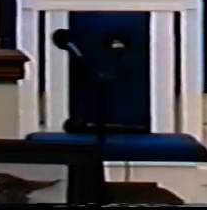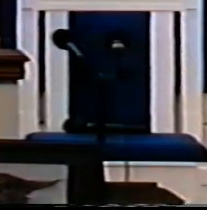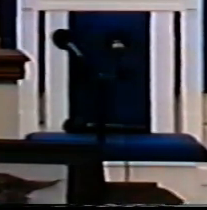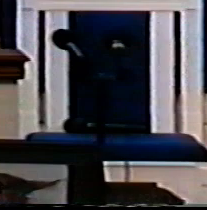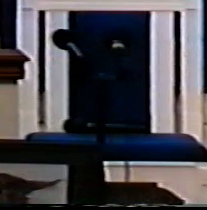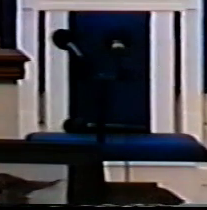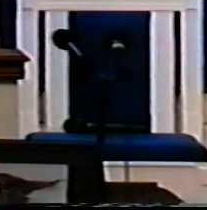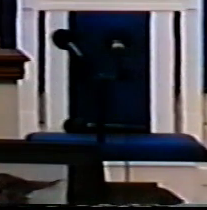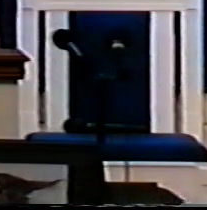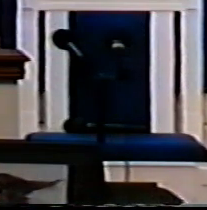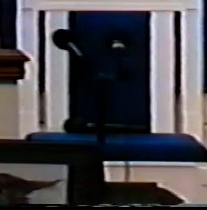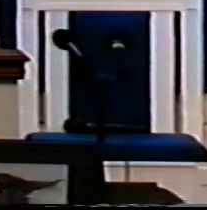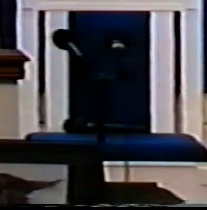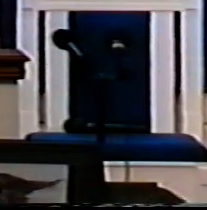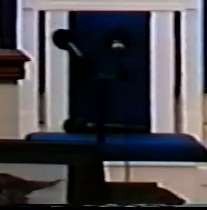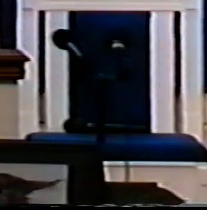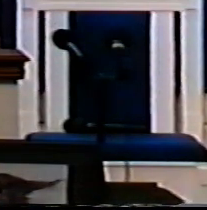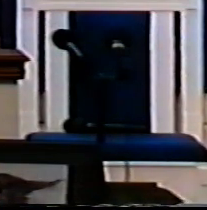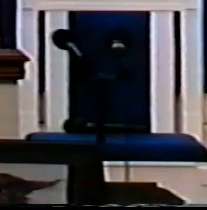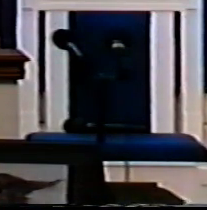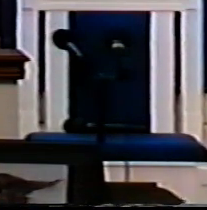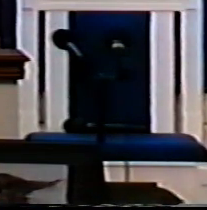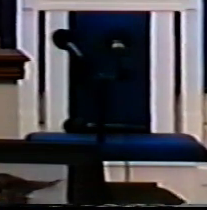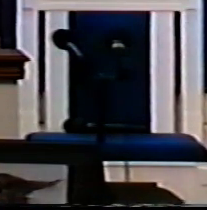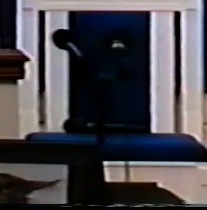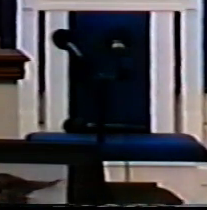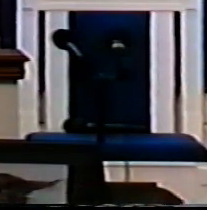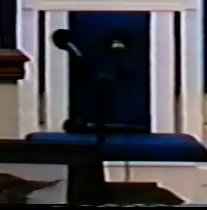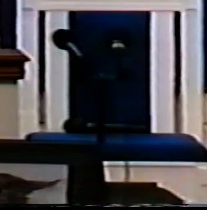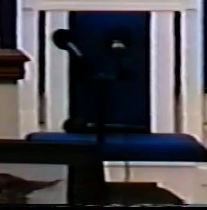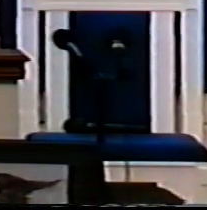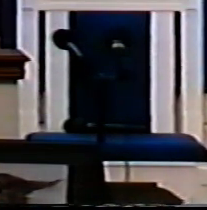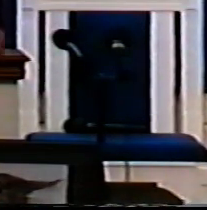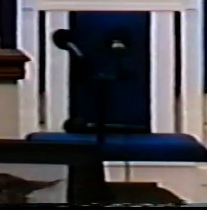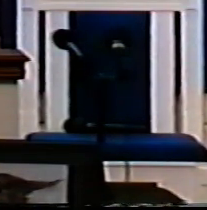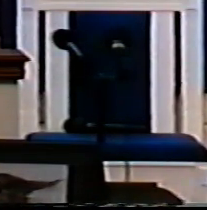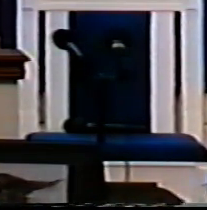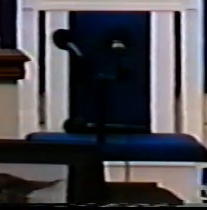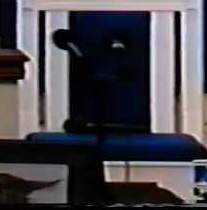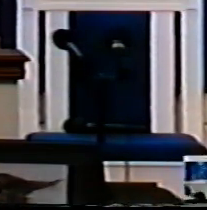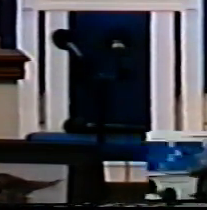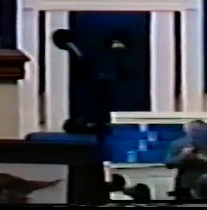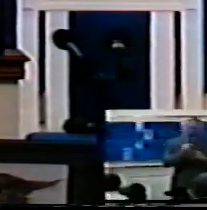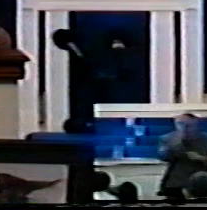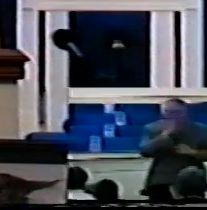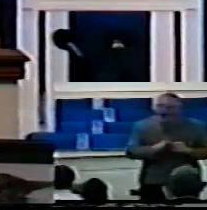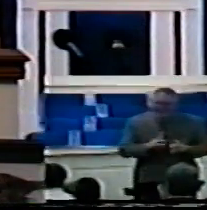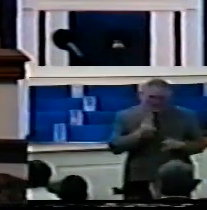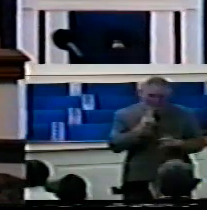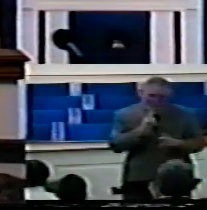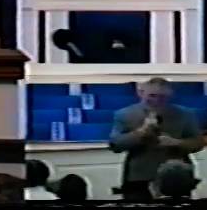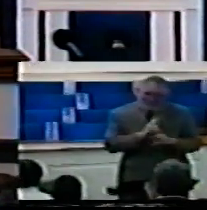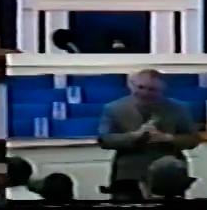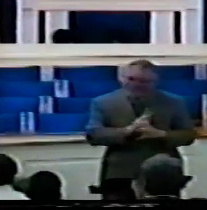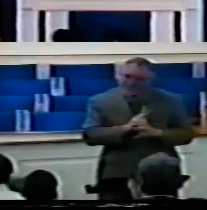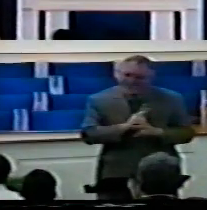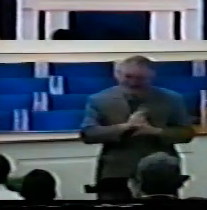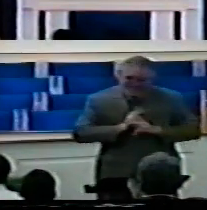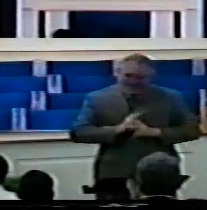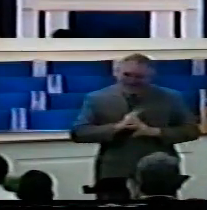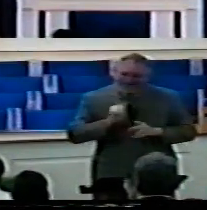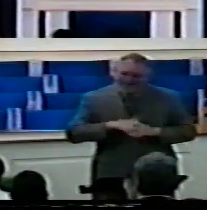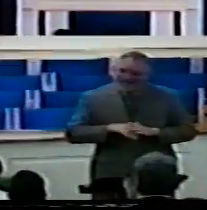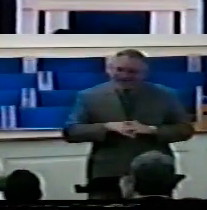and we have the same preserved word of God. Though Paul wrote much of it, it was still preserved in the heart of Paul. Amen? And I thank God for